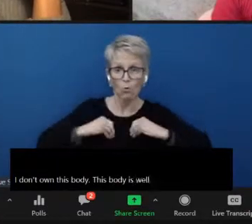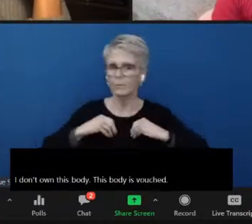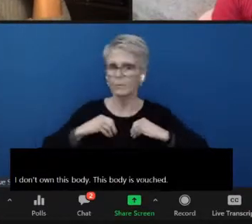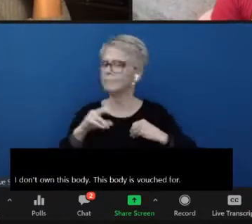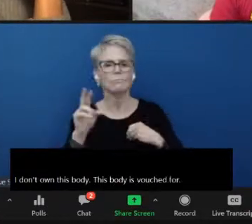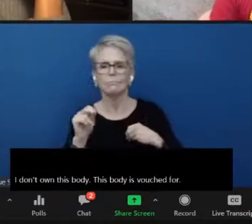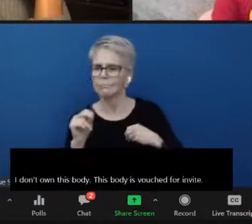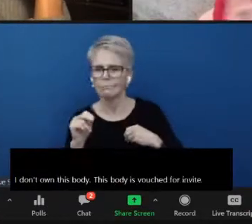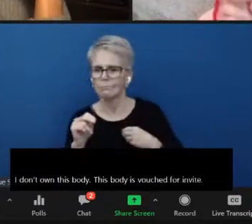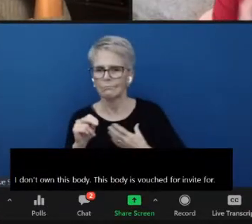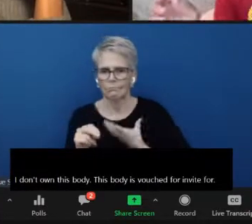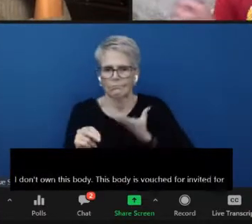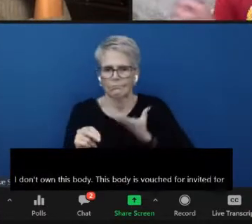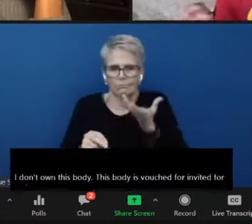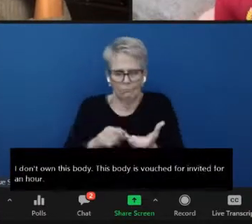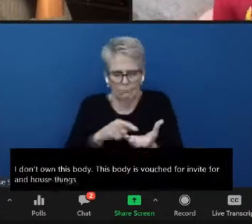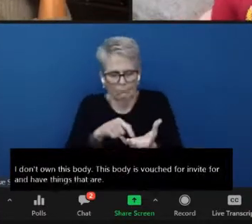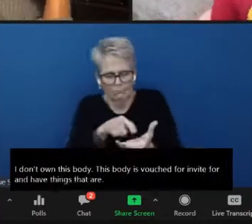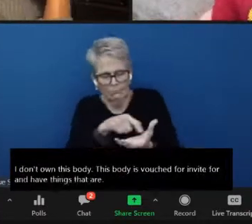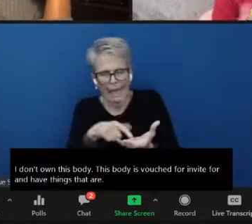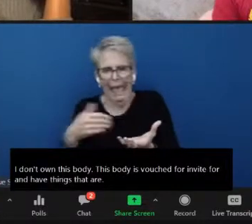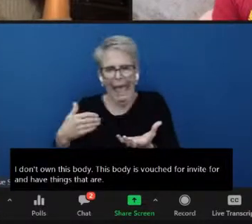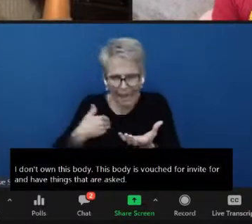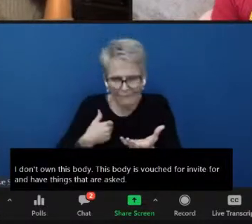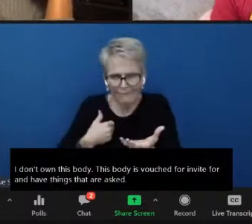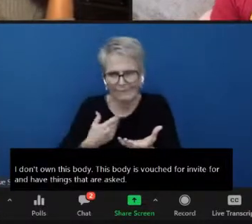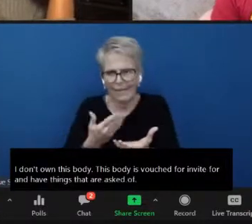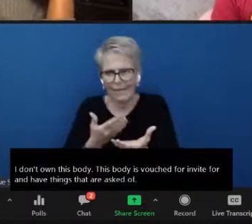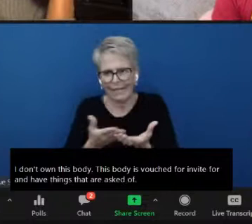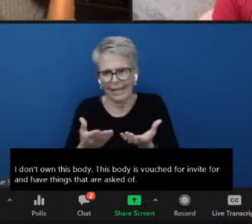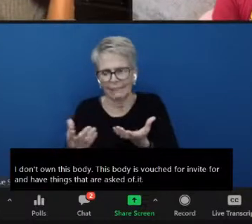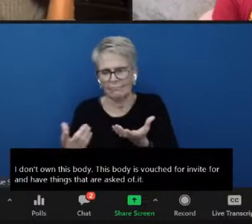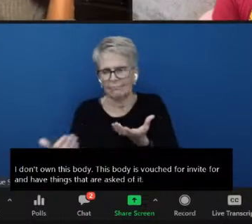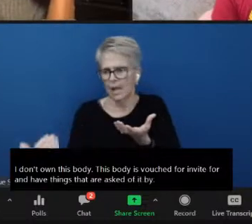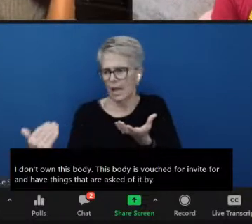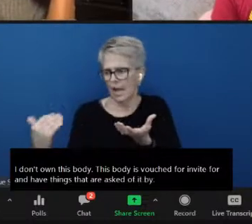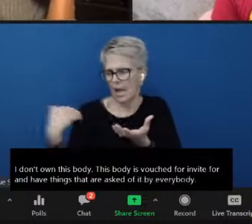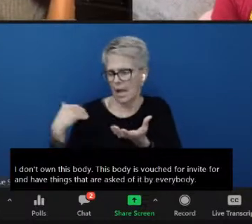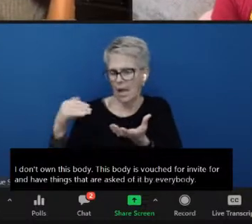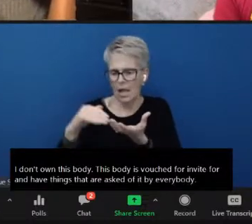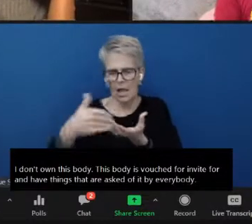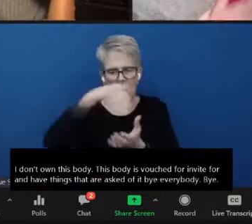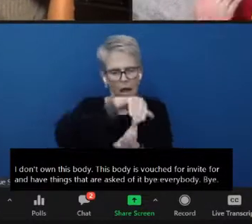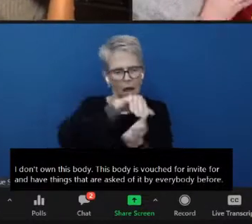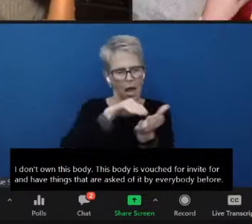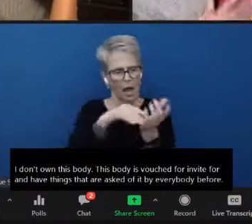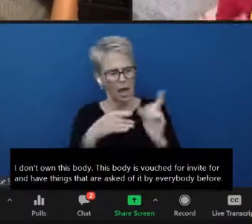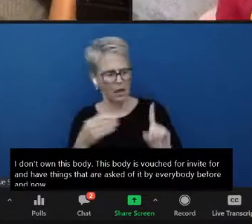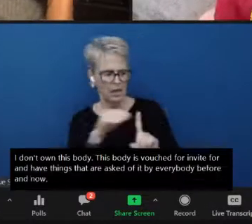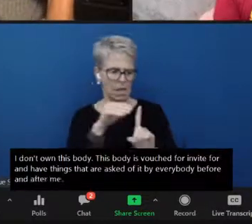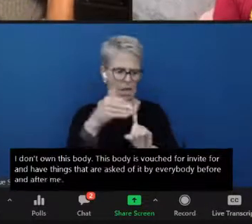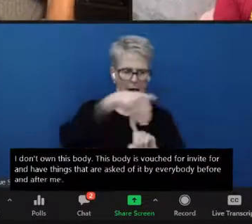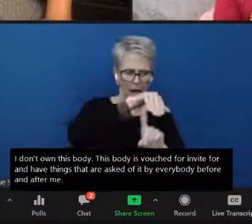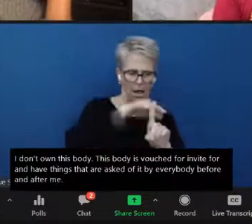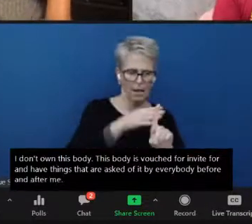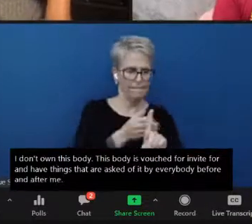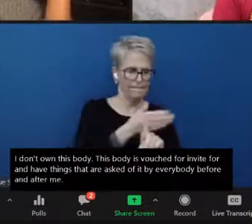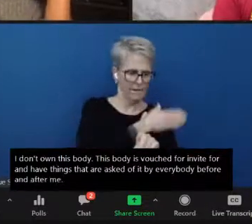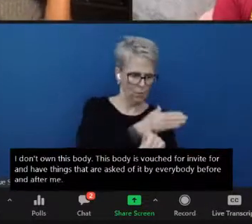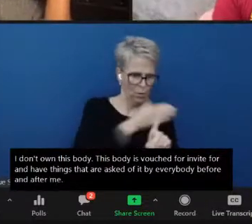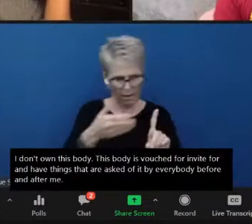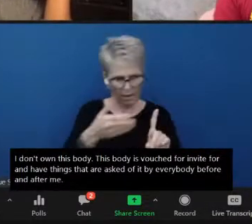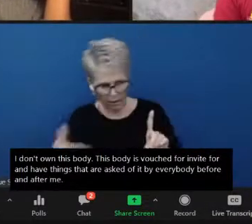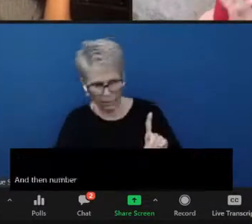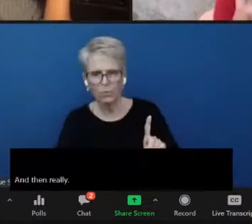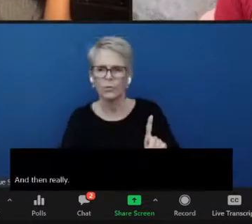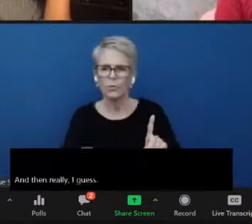vouched for and vied for and has things that are asked of it by everybody before and after me.